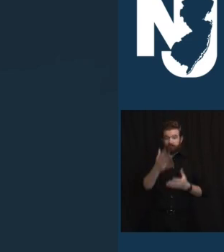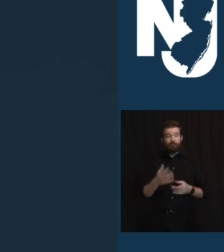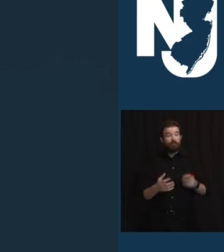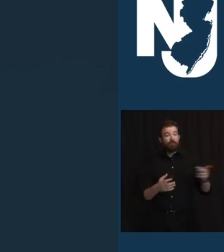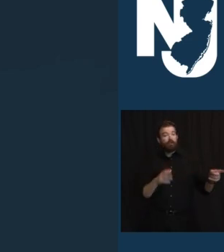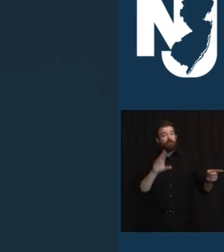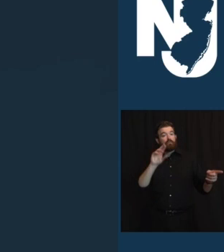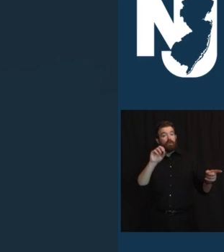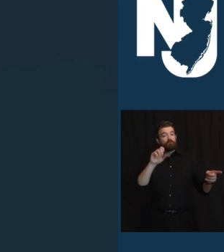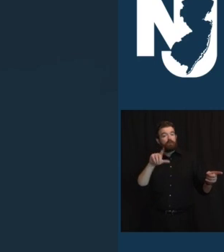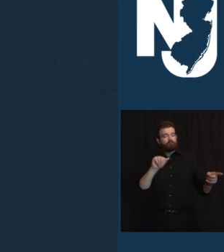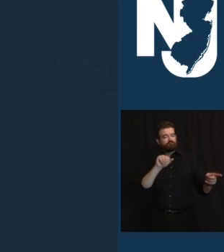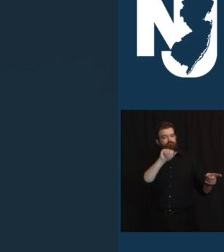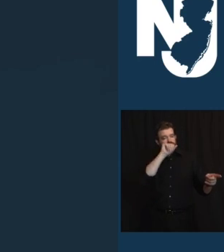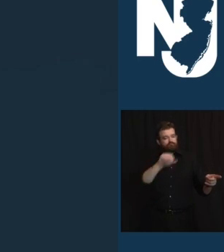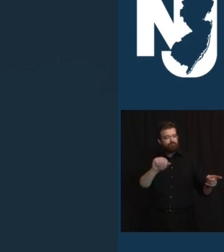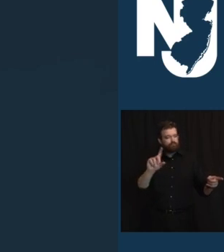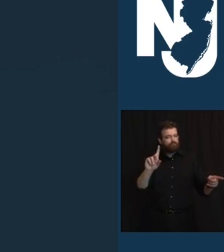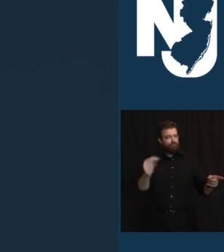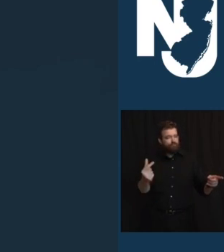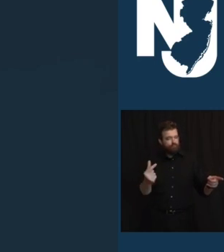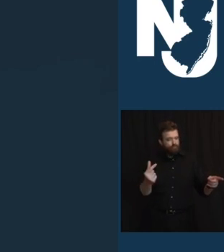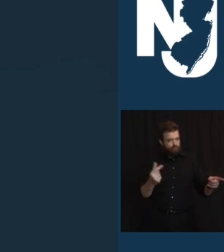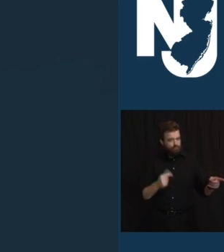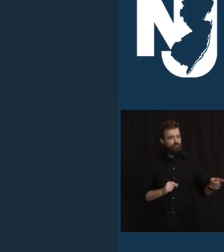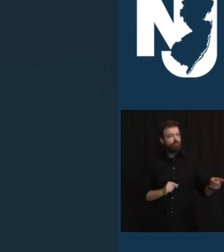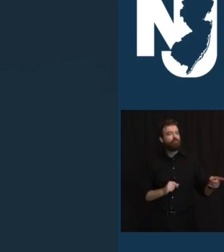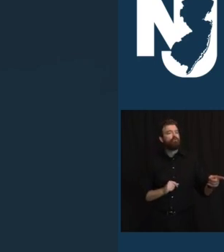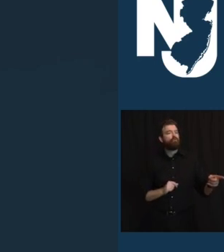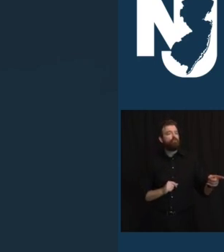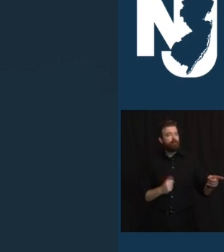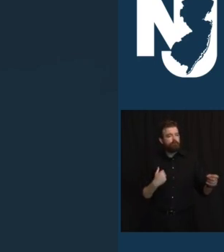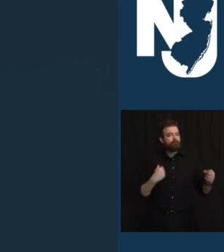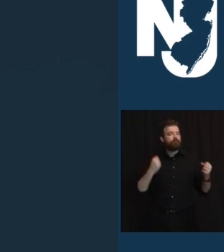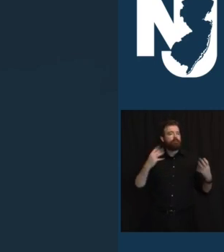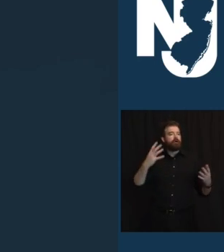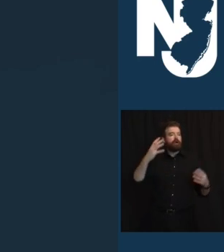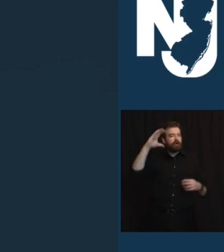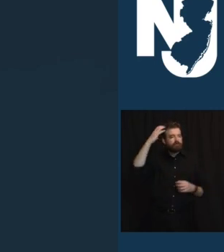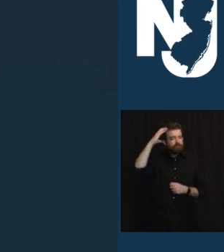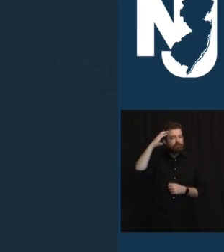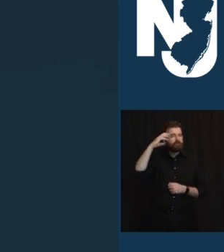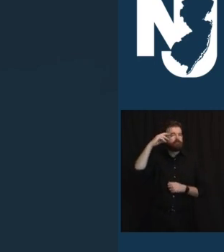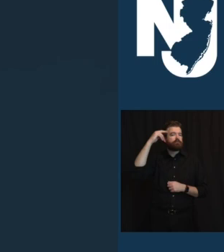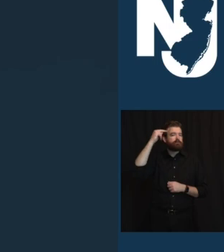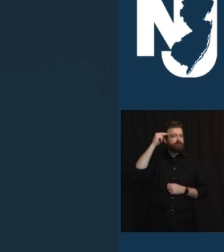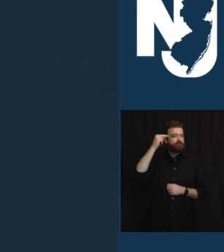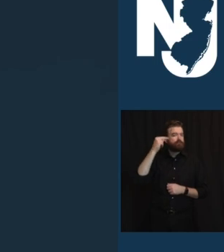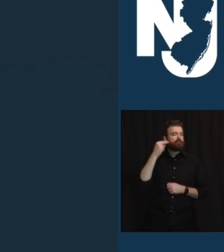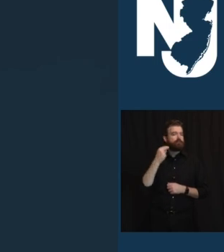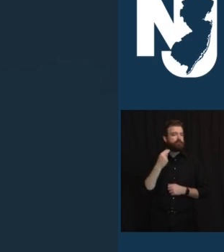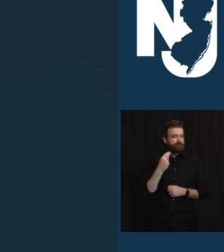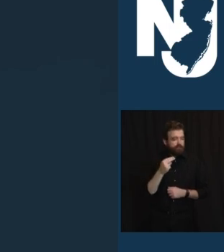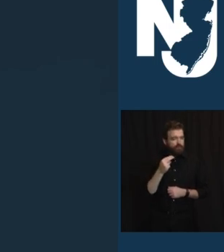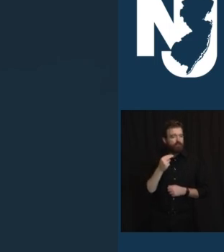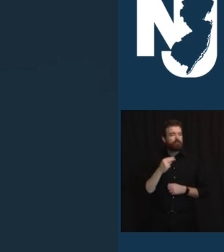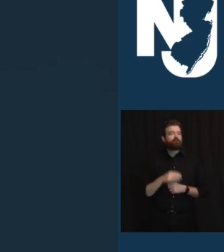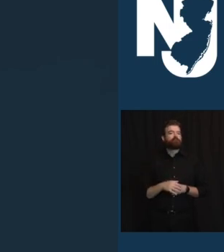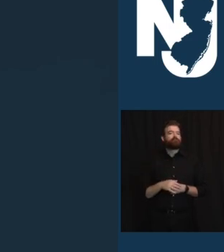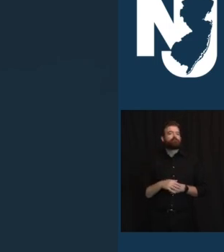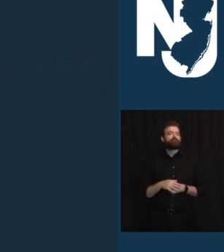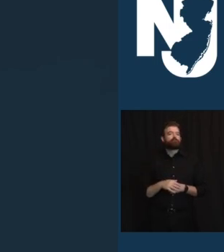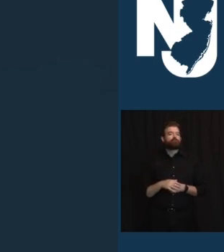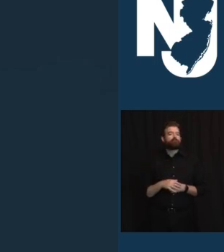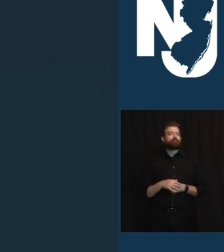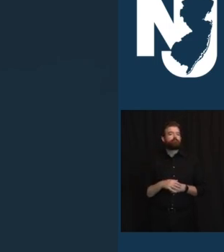lover. She also leaves behind many cousins, nieces, and nephews, and she leaves many fond memories among the kids who grew up on Belvedere